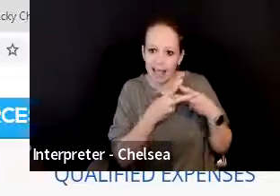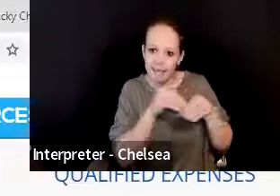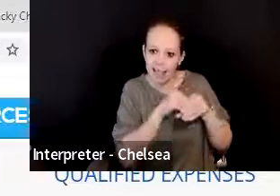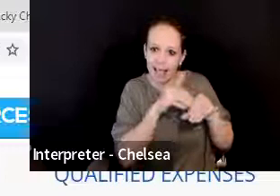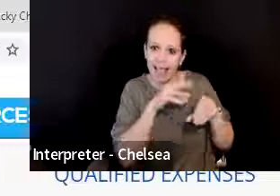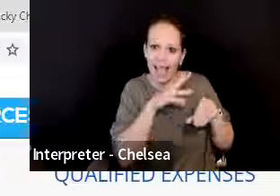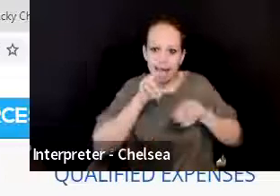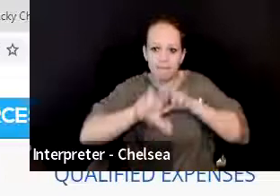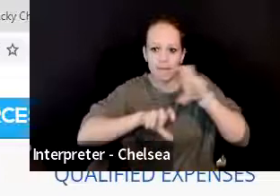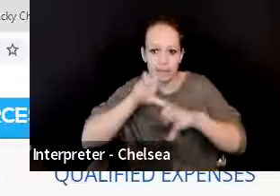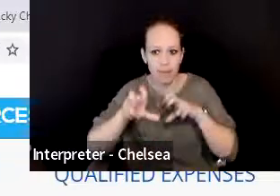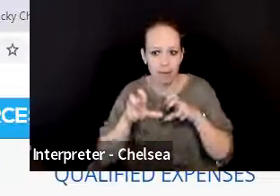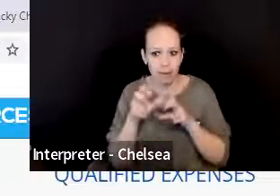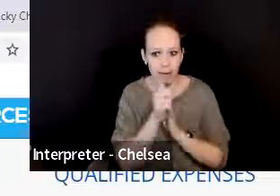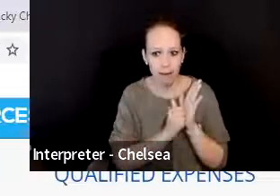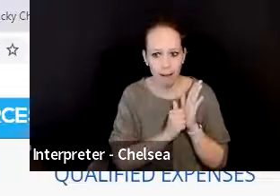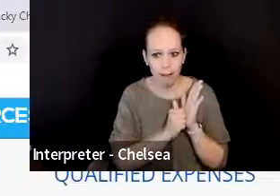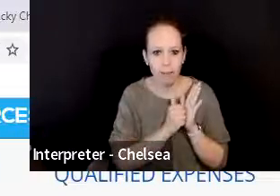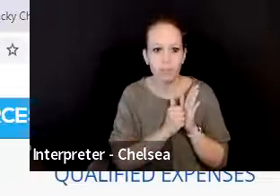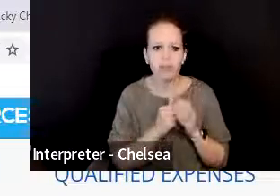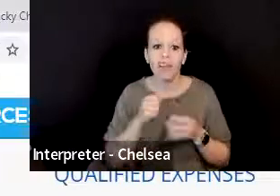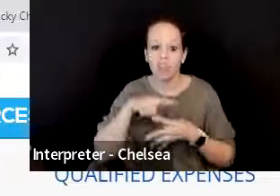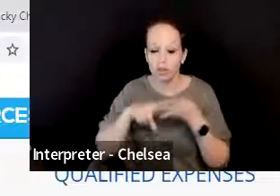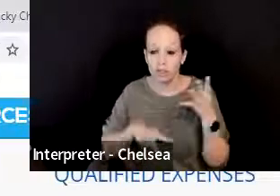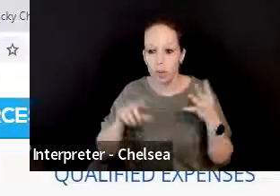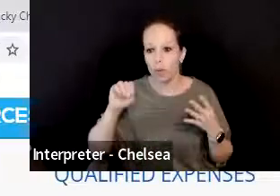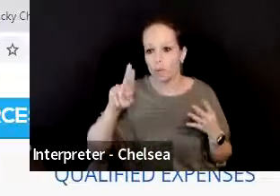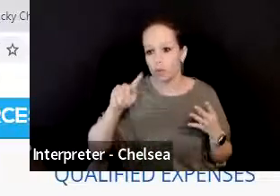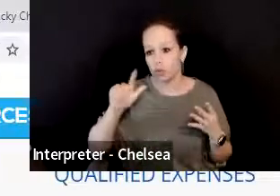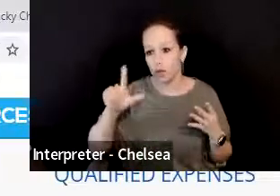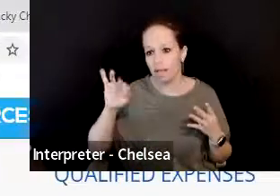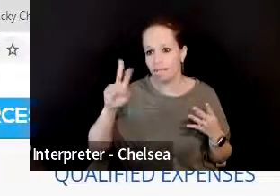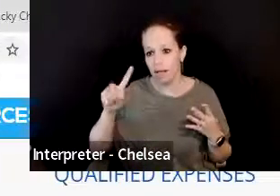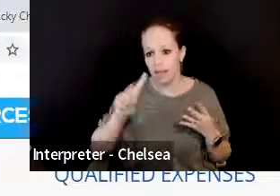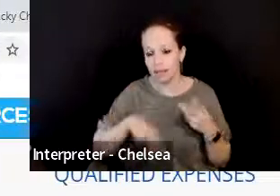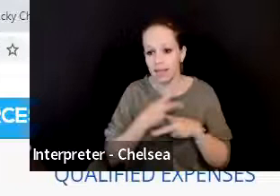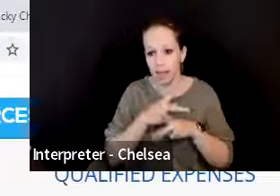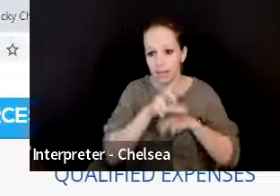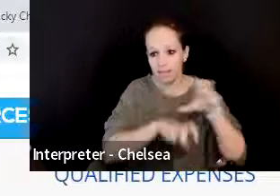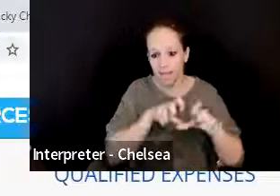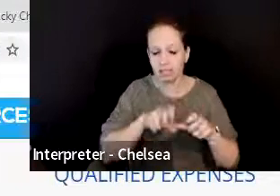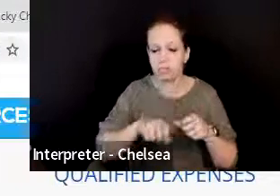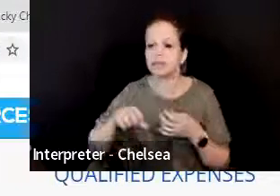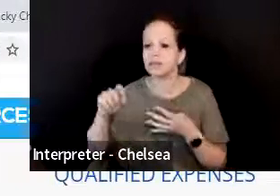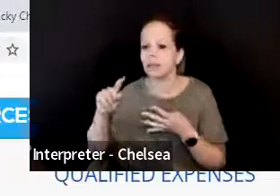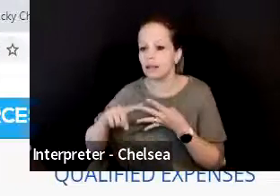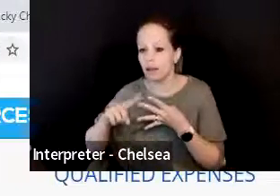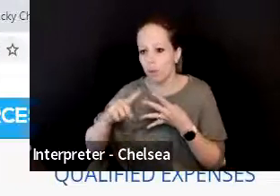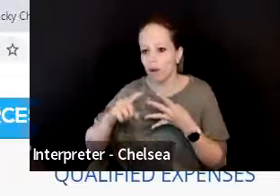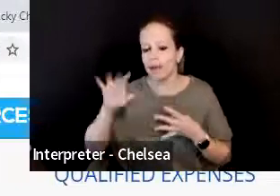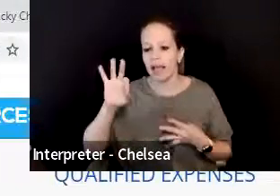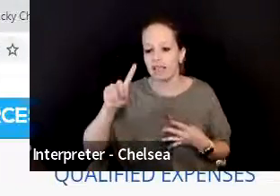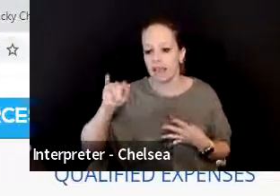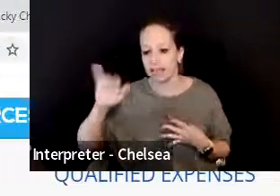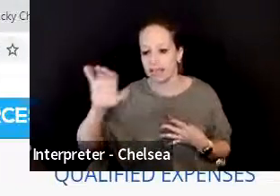account. And there are 4 mutual fund based investments and 1 FDIC insured savings option